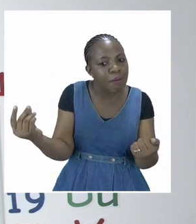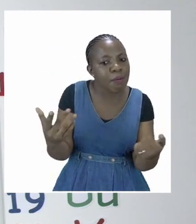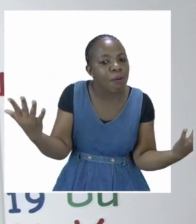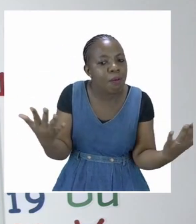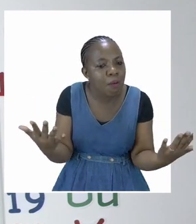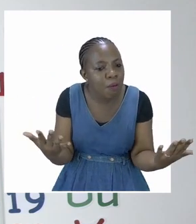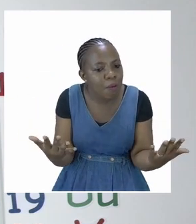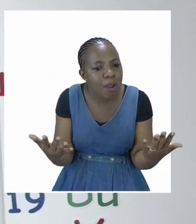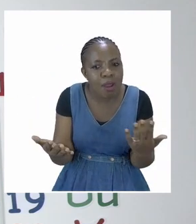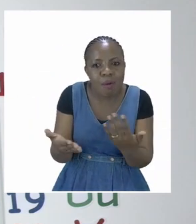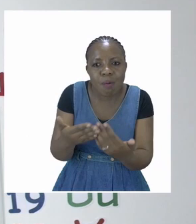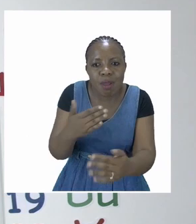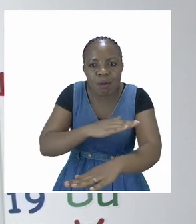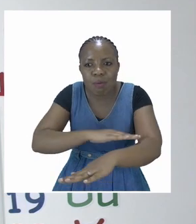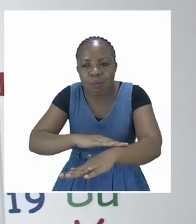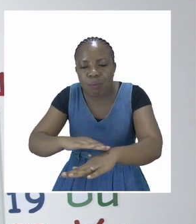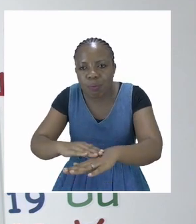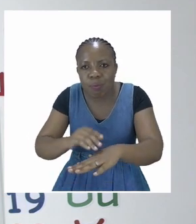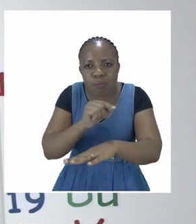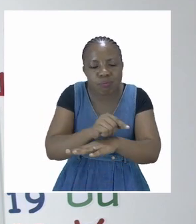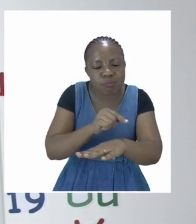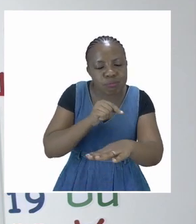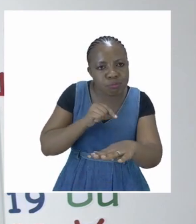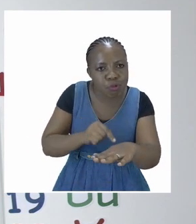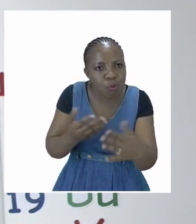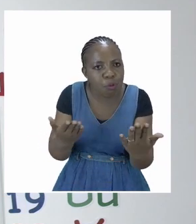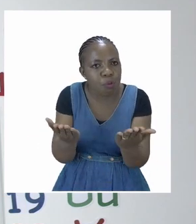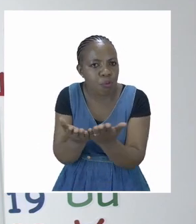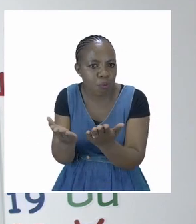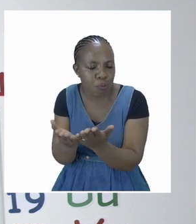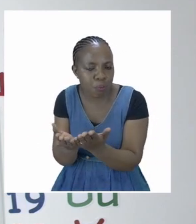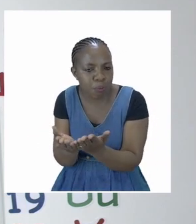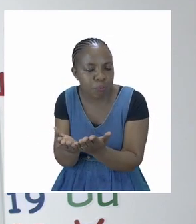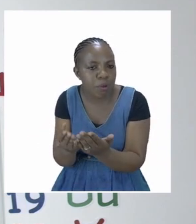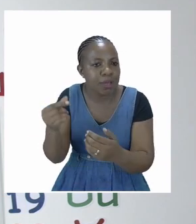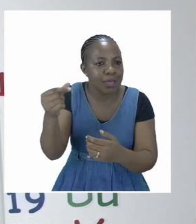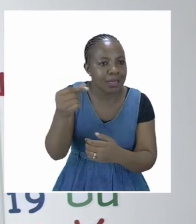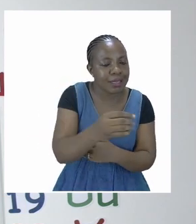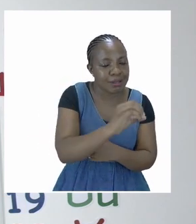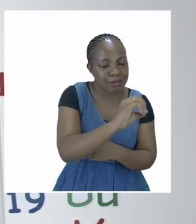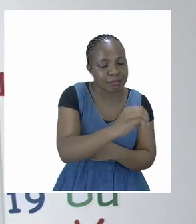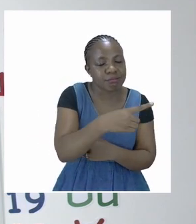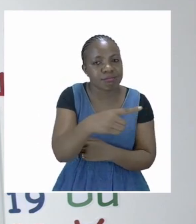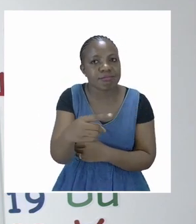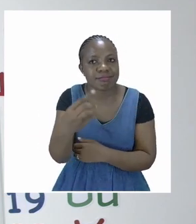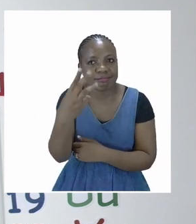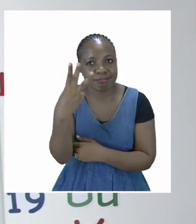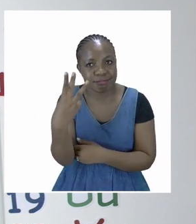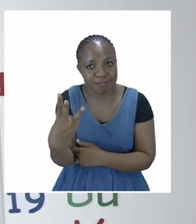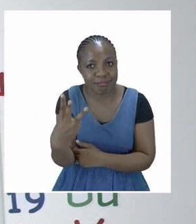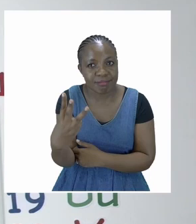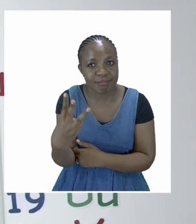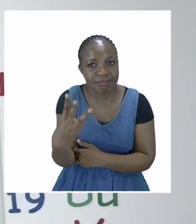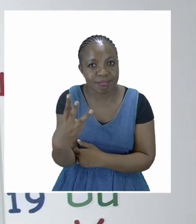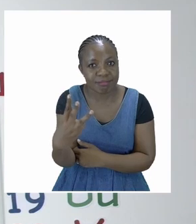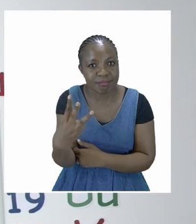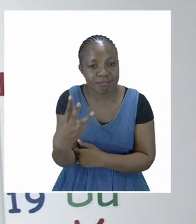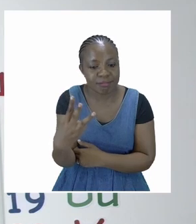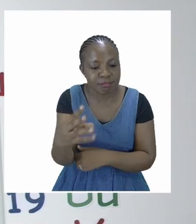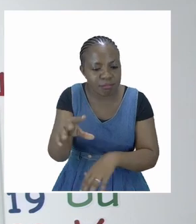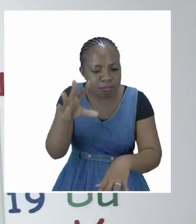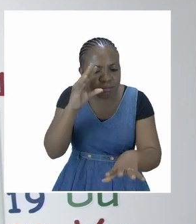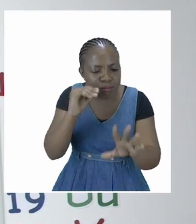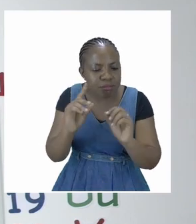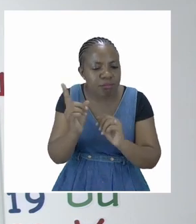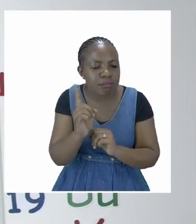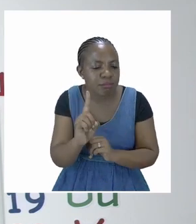to Thursday for pre-primary up until grade 3. The lessons are for listening